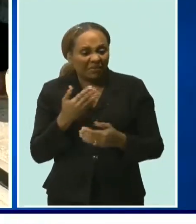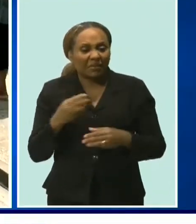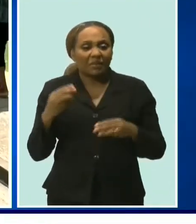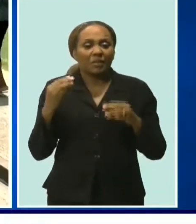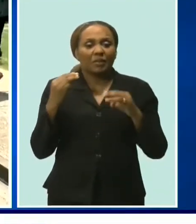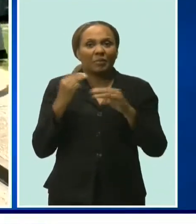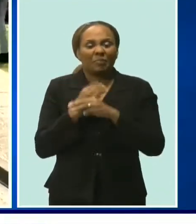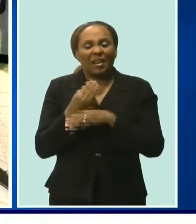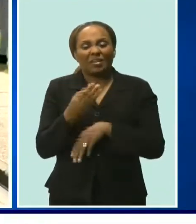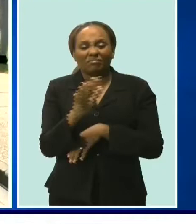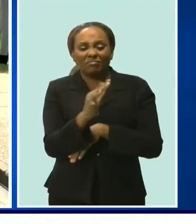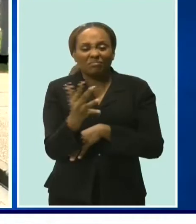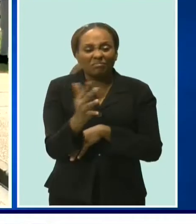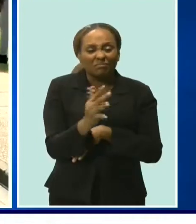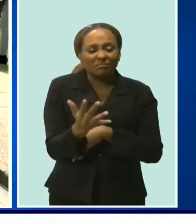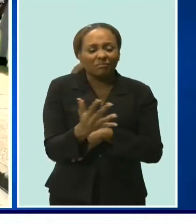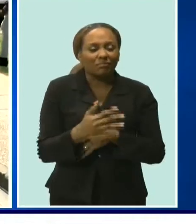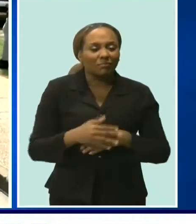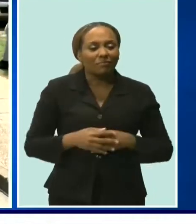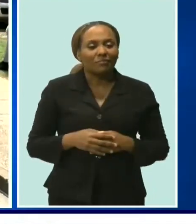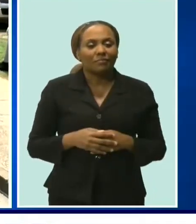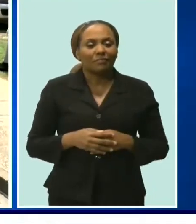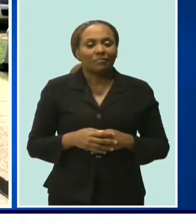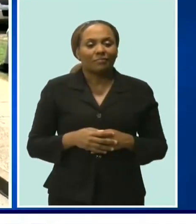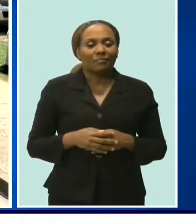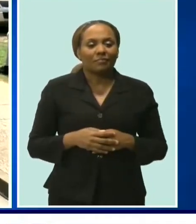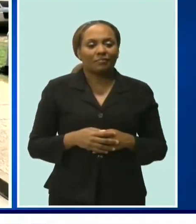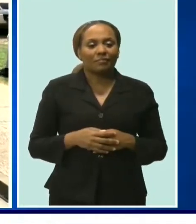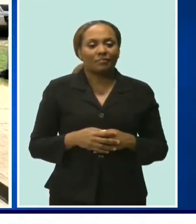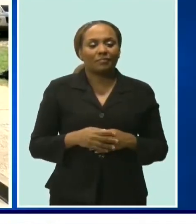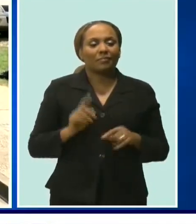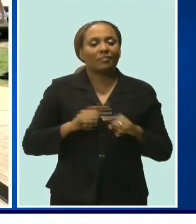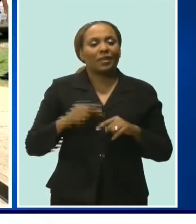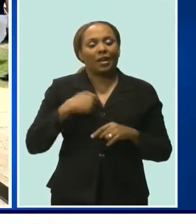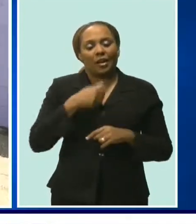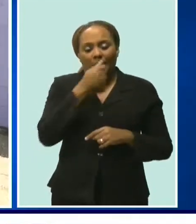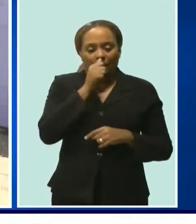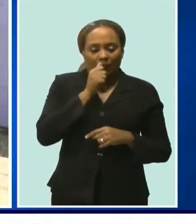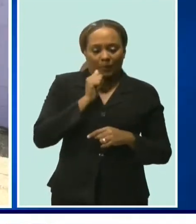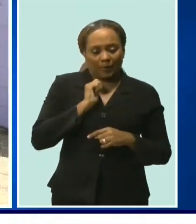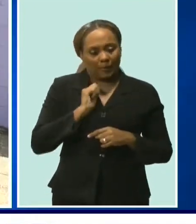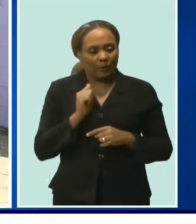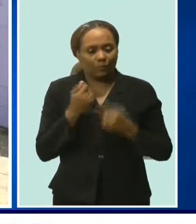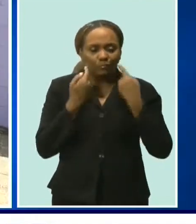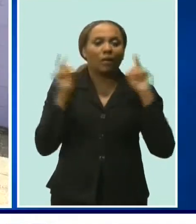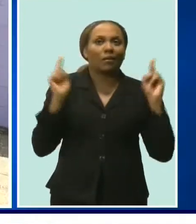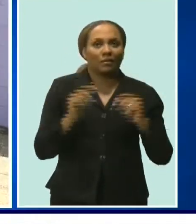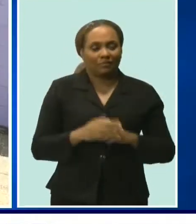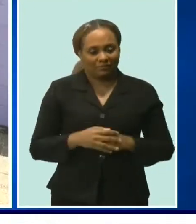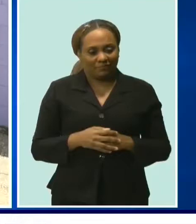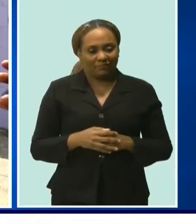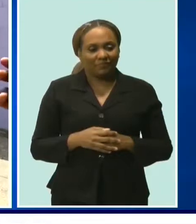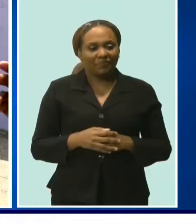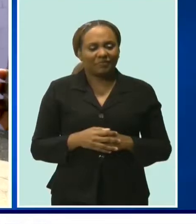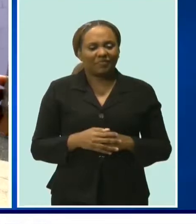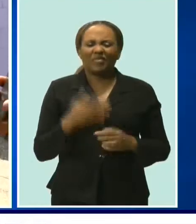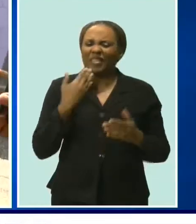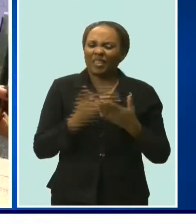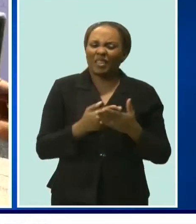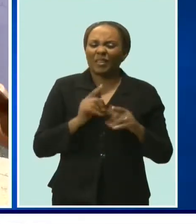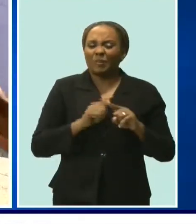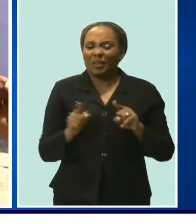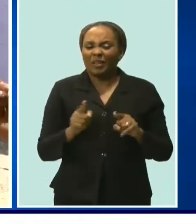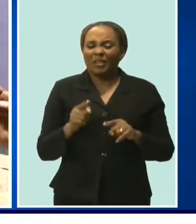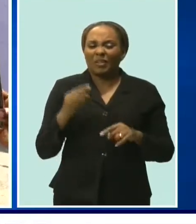math was in between. But I got through it and it was good. It was good, but the math, it was